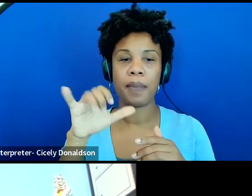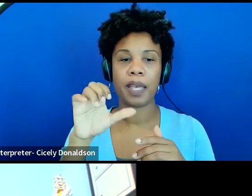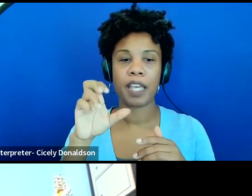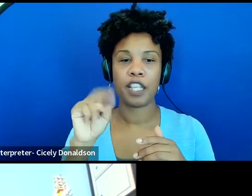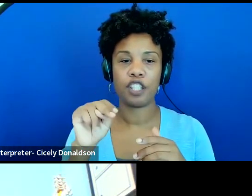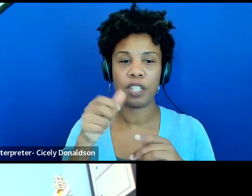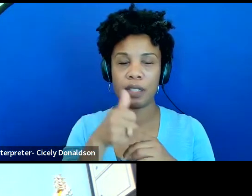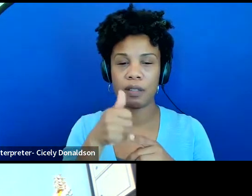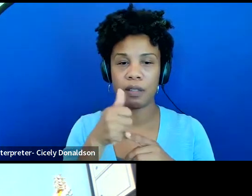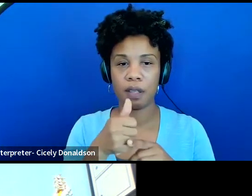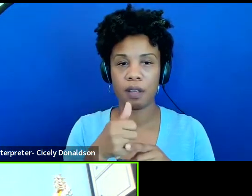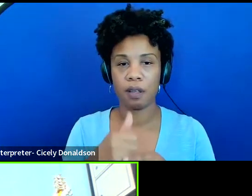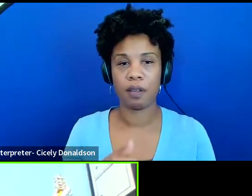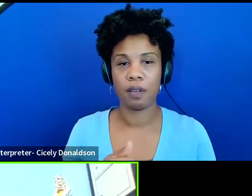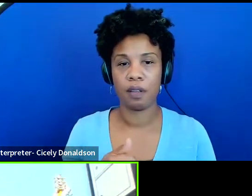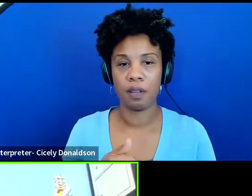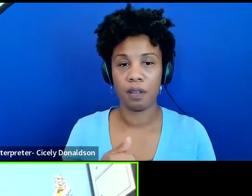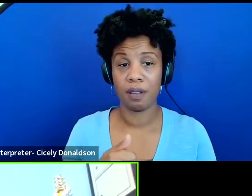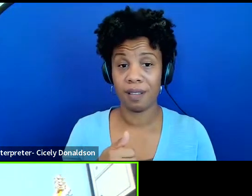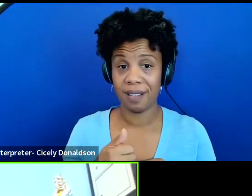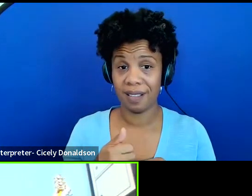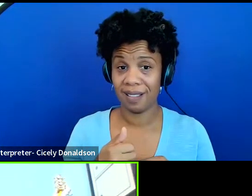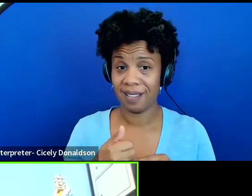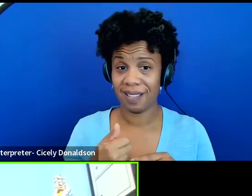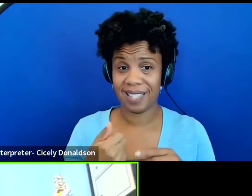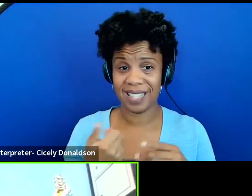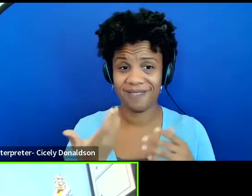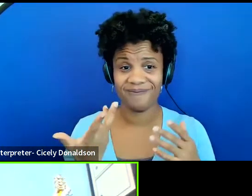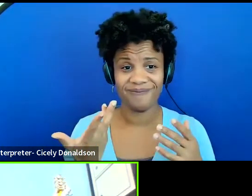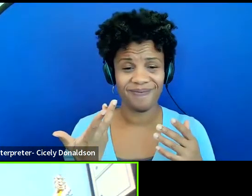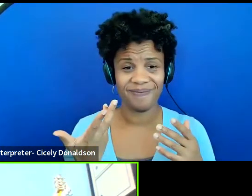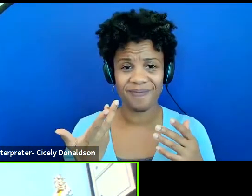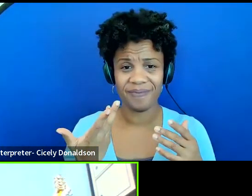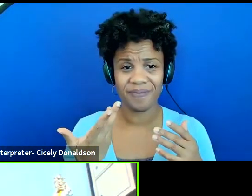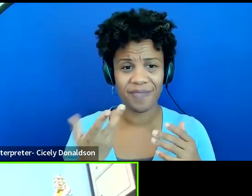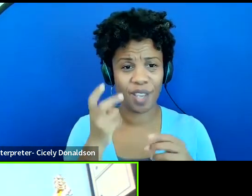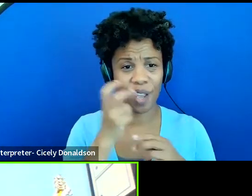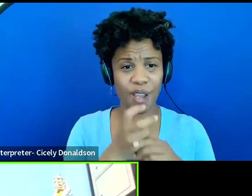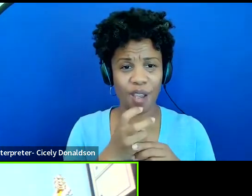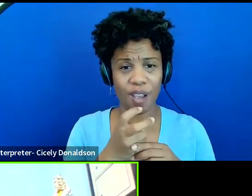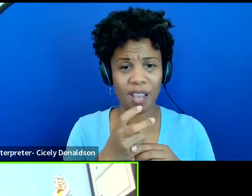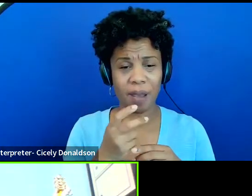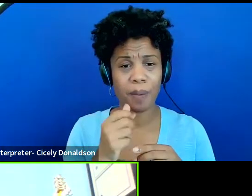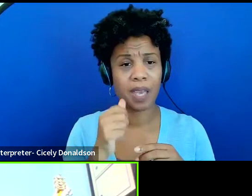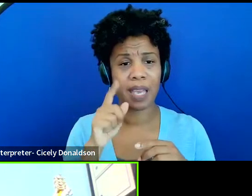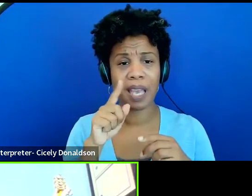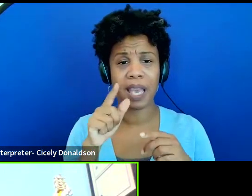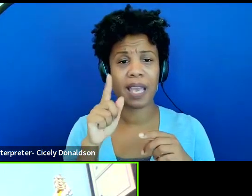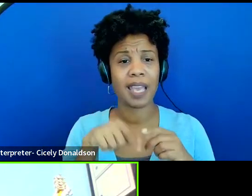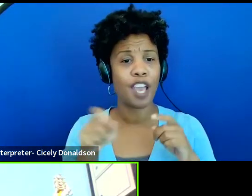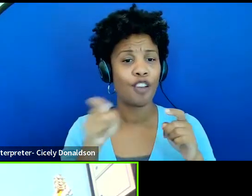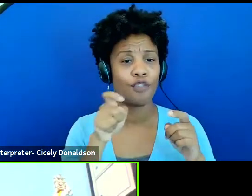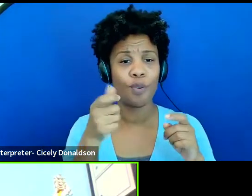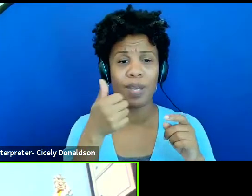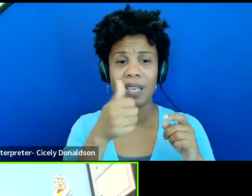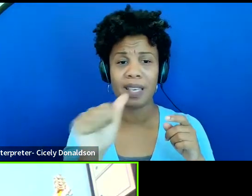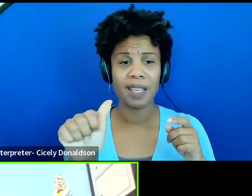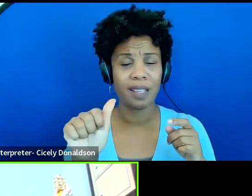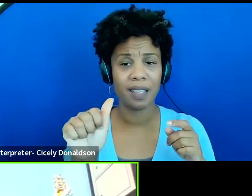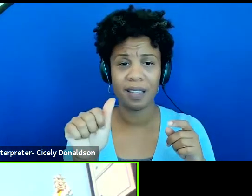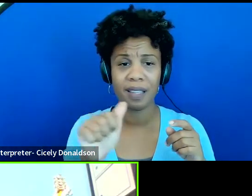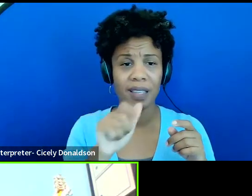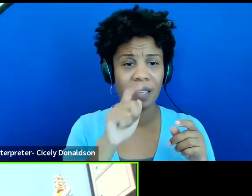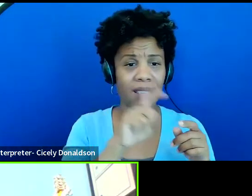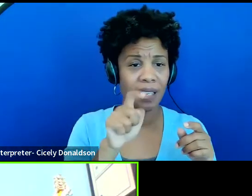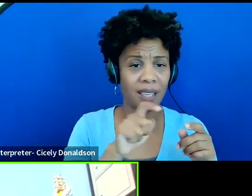screen. Okay, to do that now, because I don't have control over anything. Once I go into Zoom, I'm gonna have